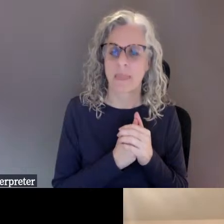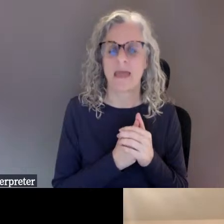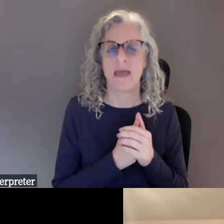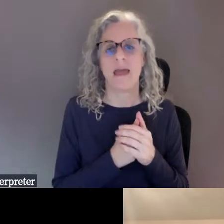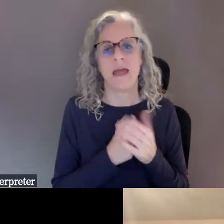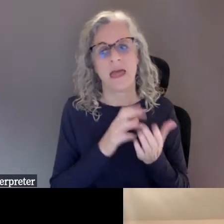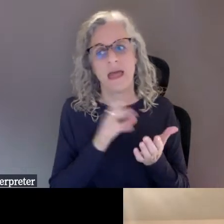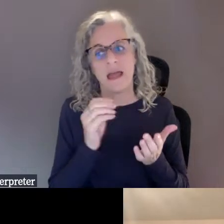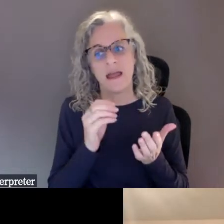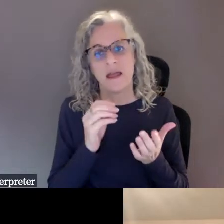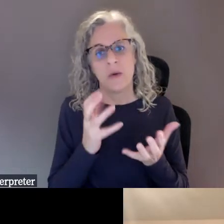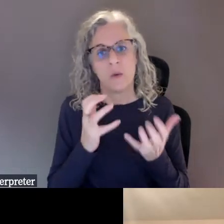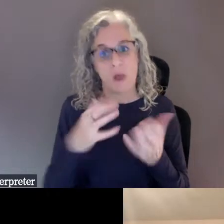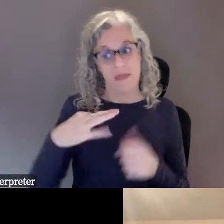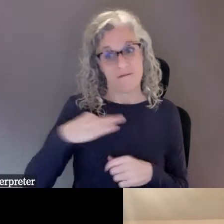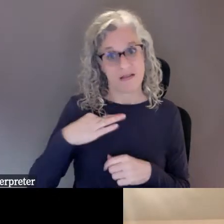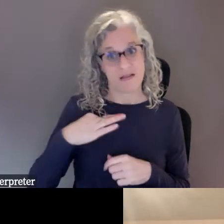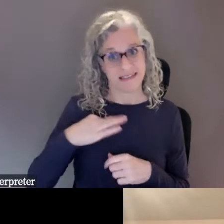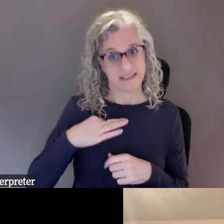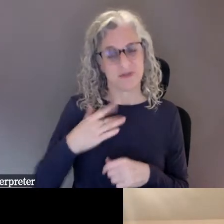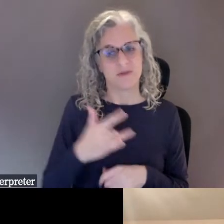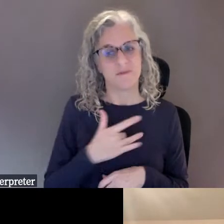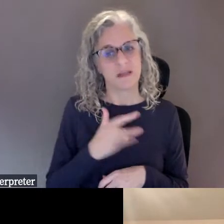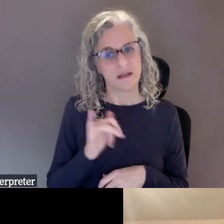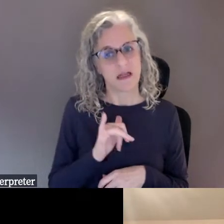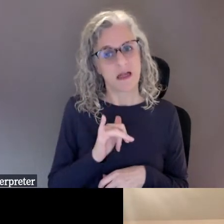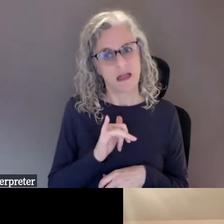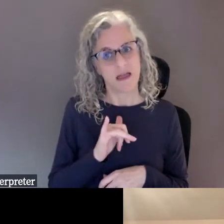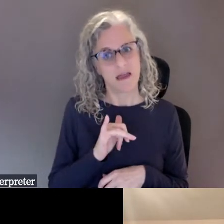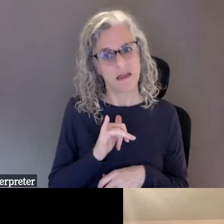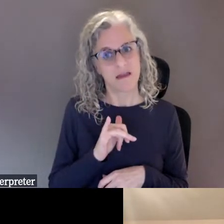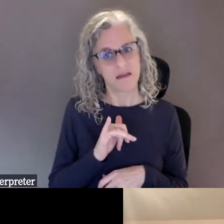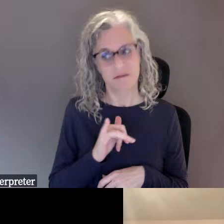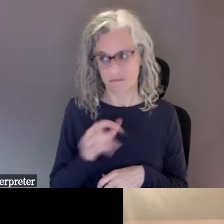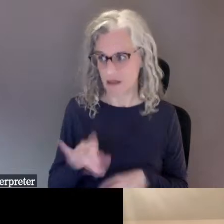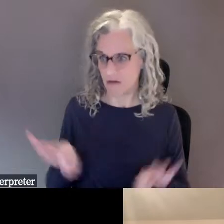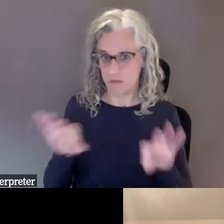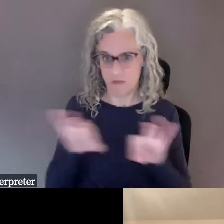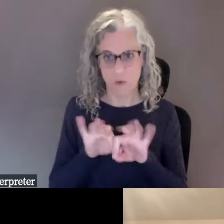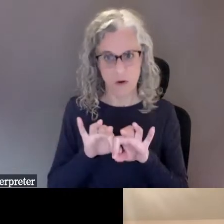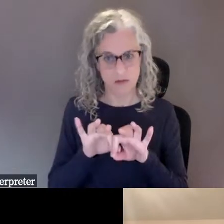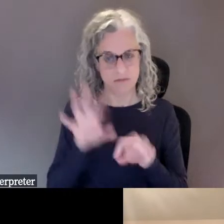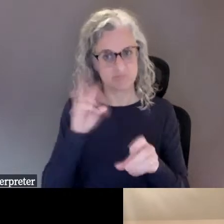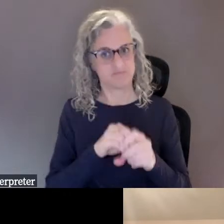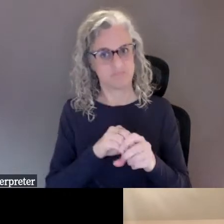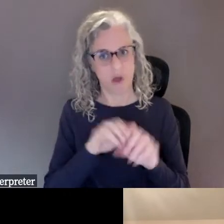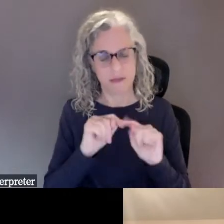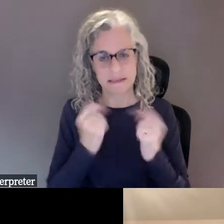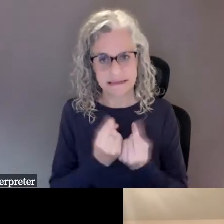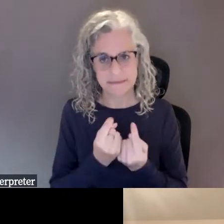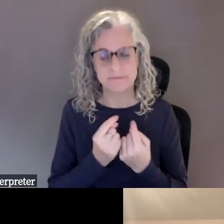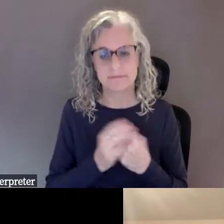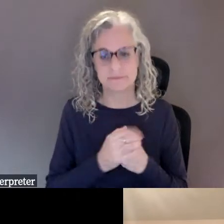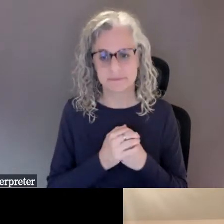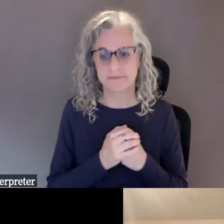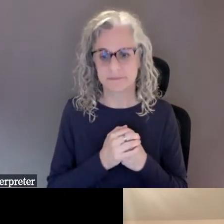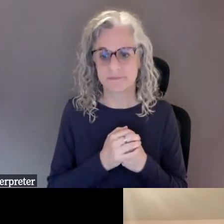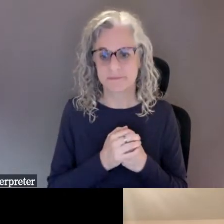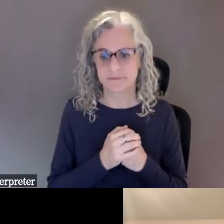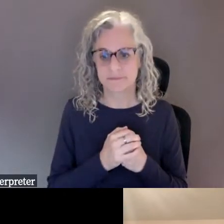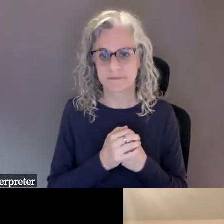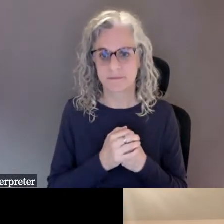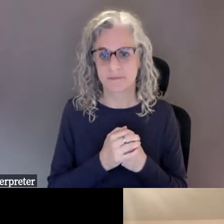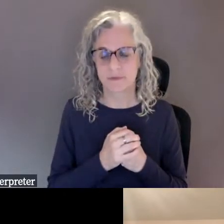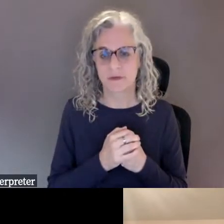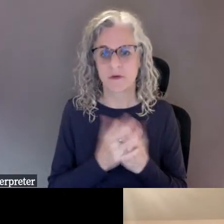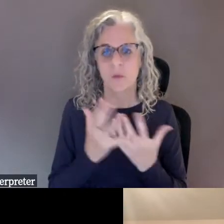our volunteers to feel like they are an important part of the team. And so we always want to give